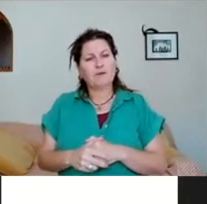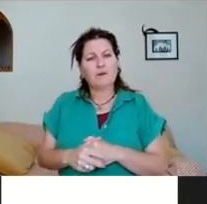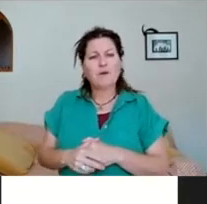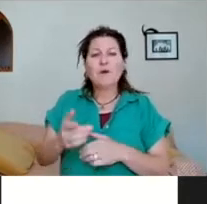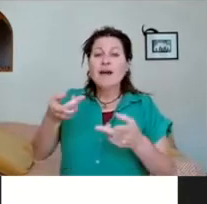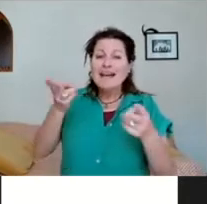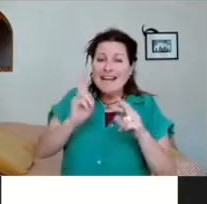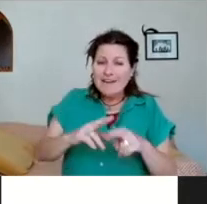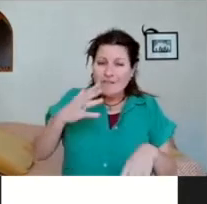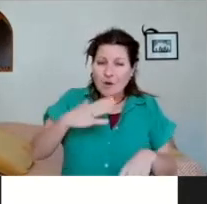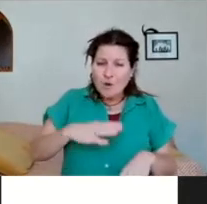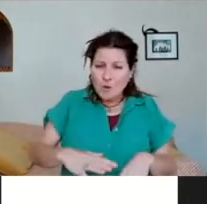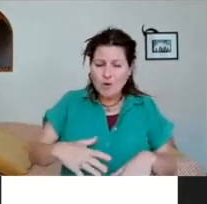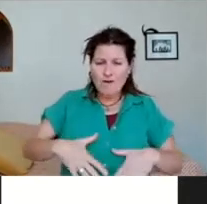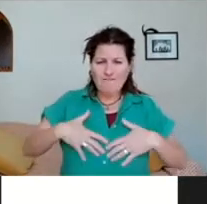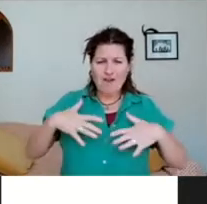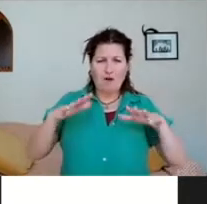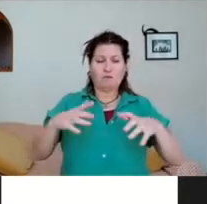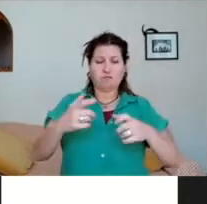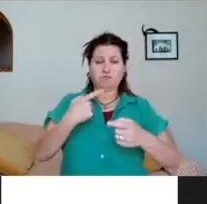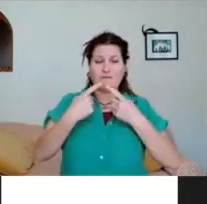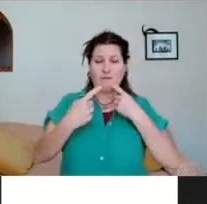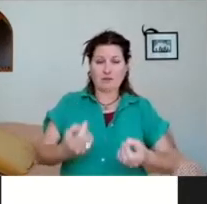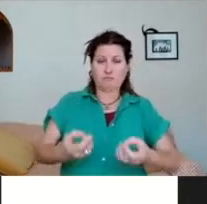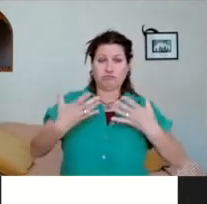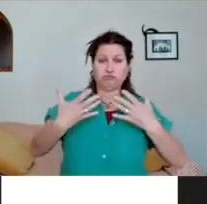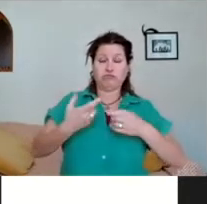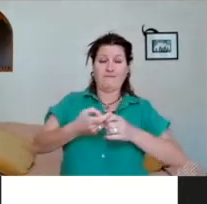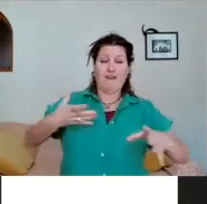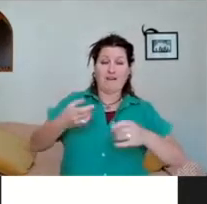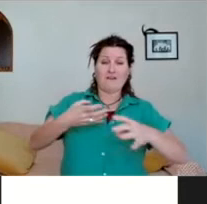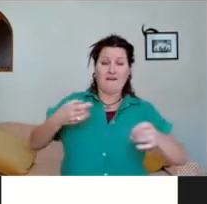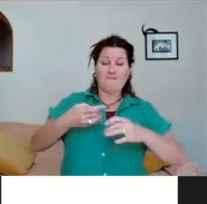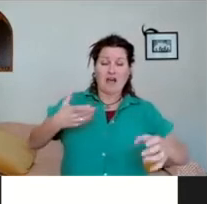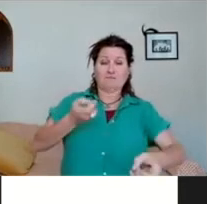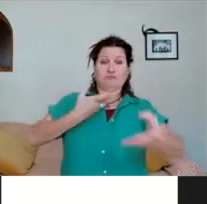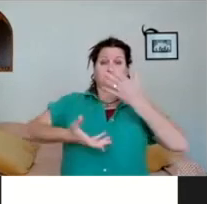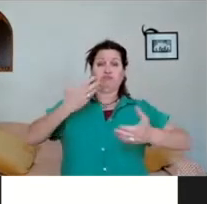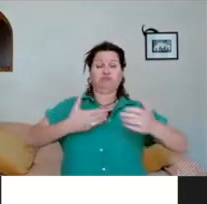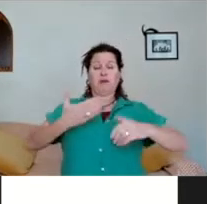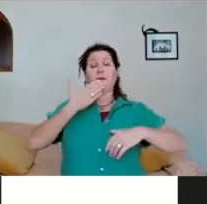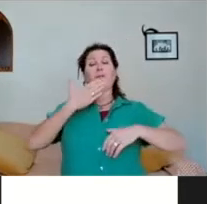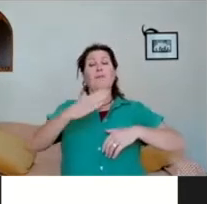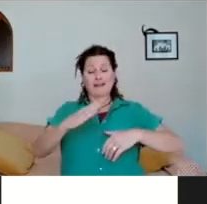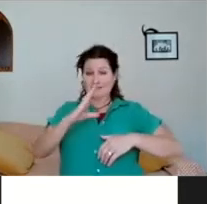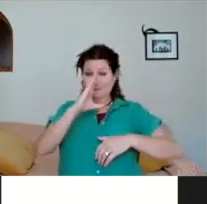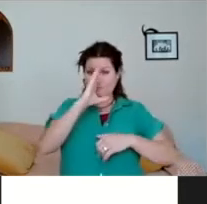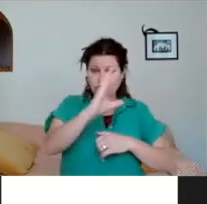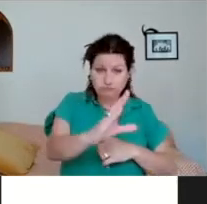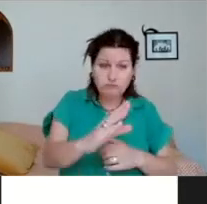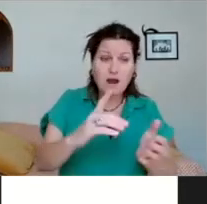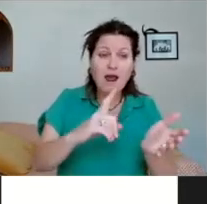I'm talking too quick or too slow, feel free to send me some reactions and I'll adapt accordingly.